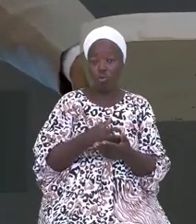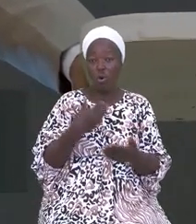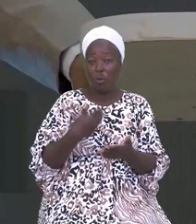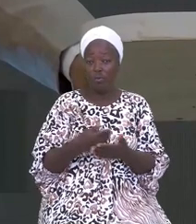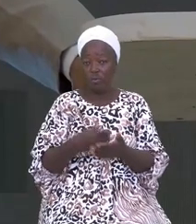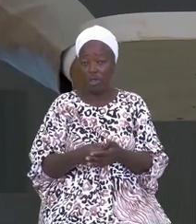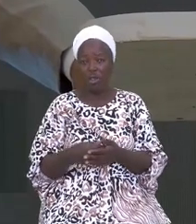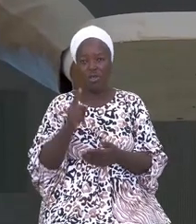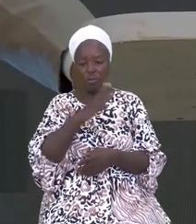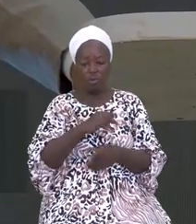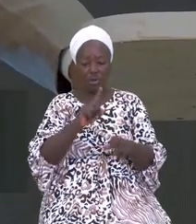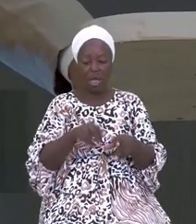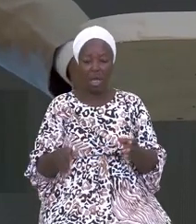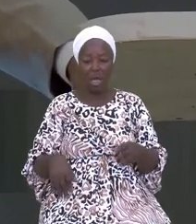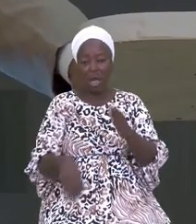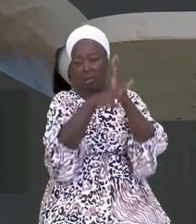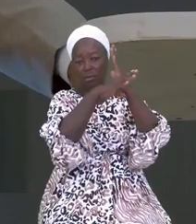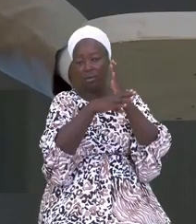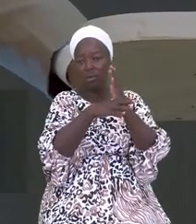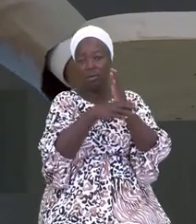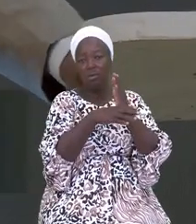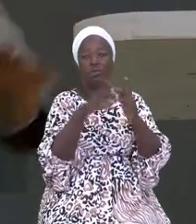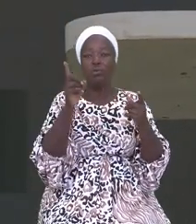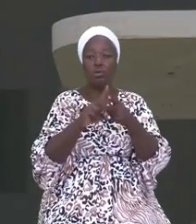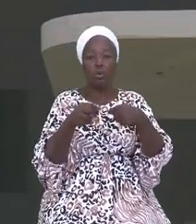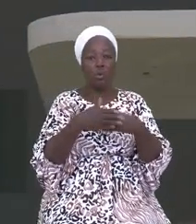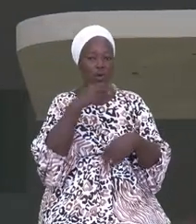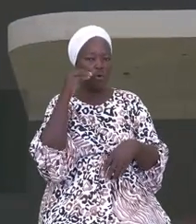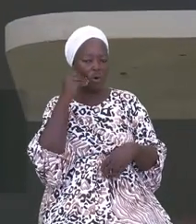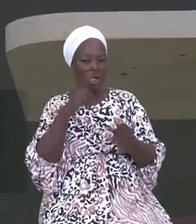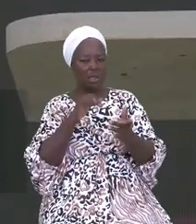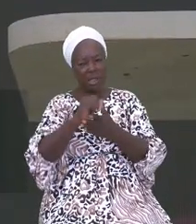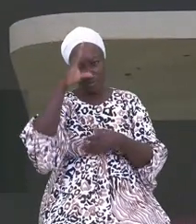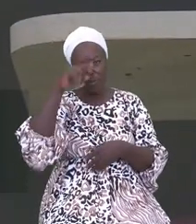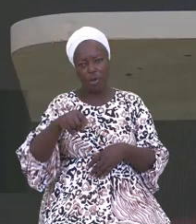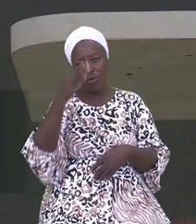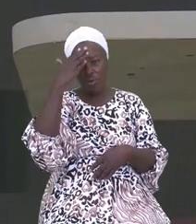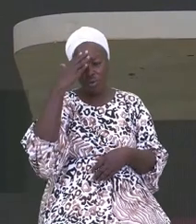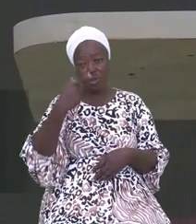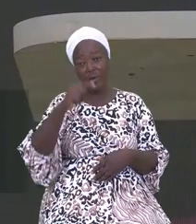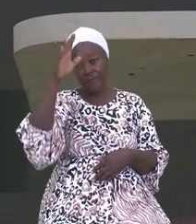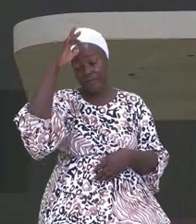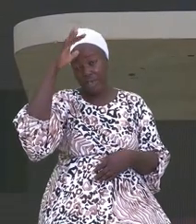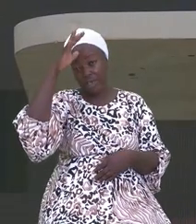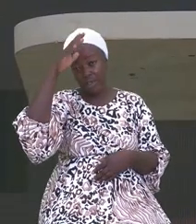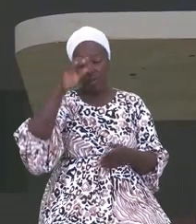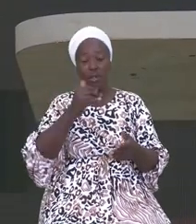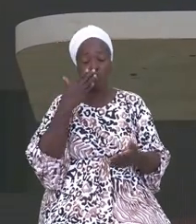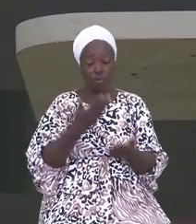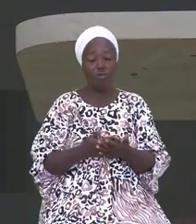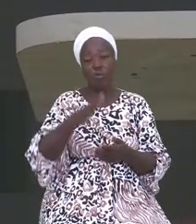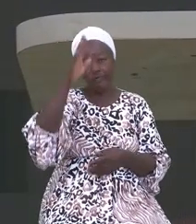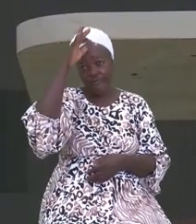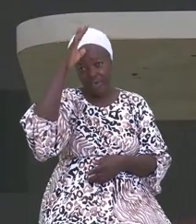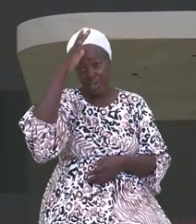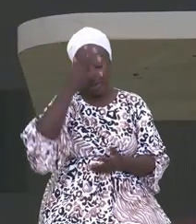turned back at the gate. And that boy, knowing his father, responsible father,